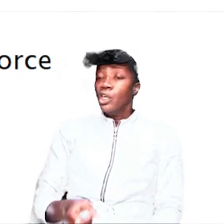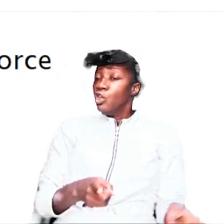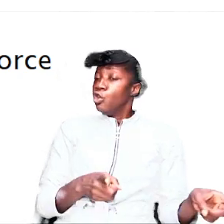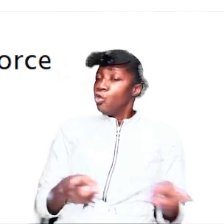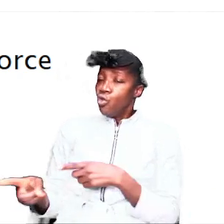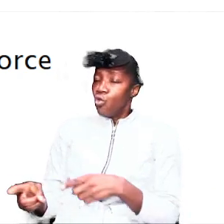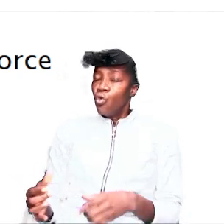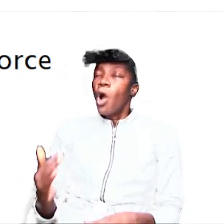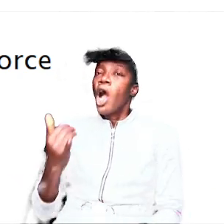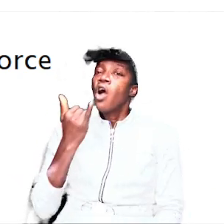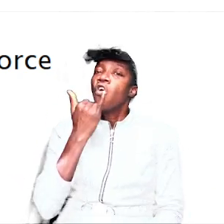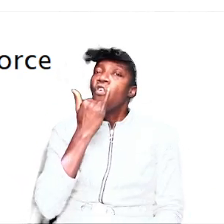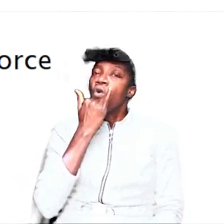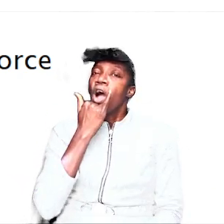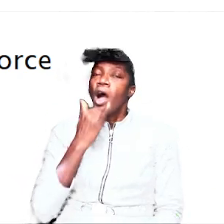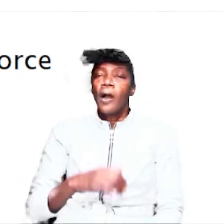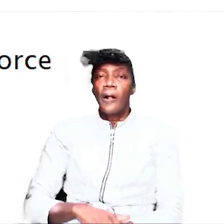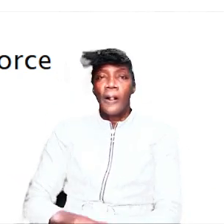the wrong.